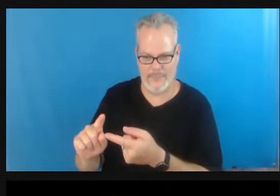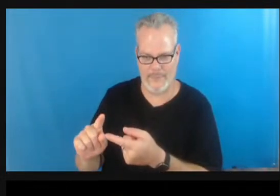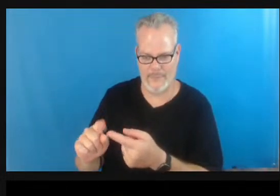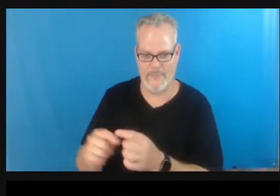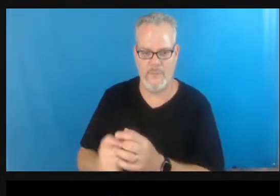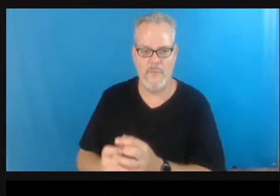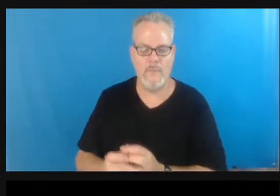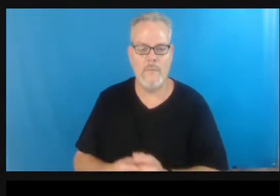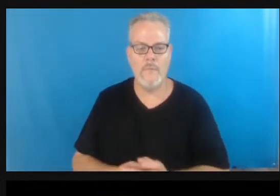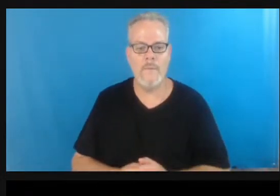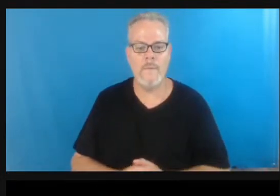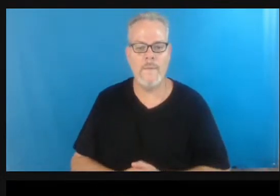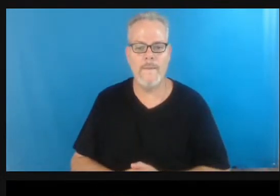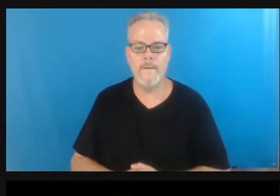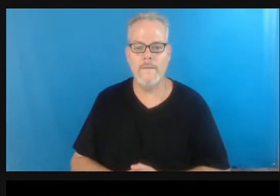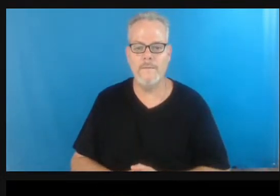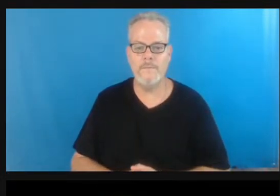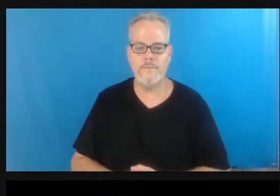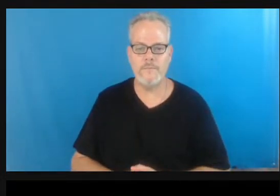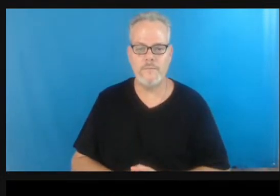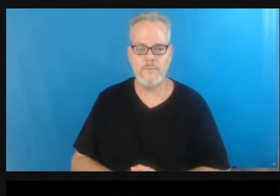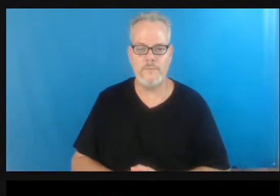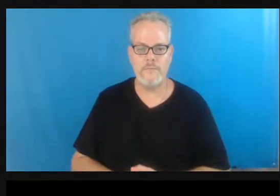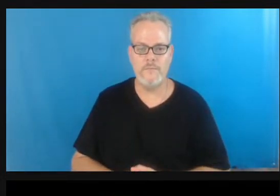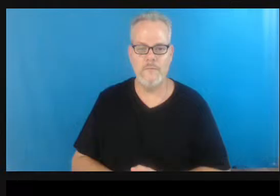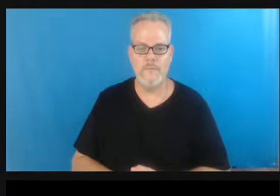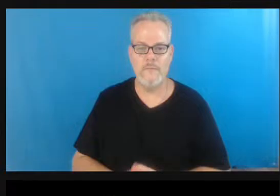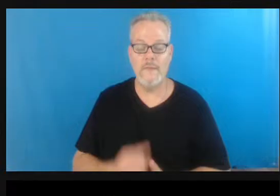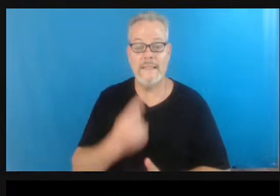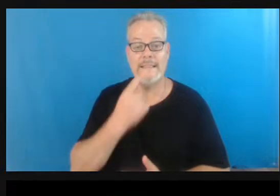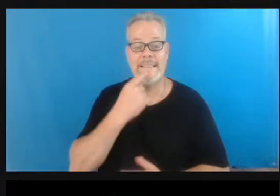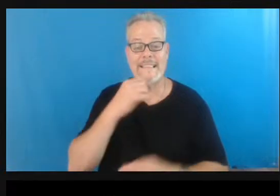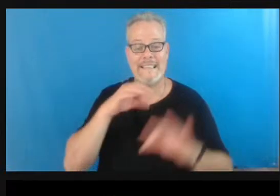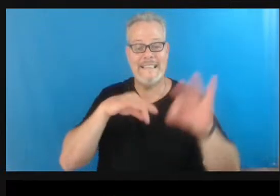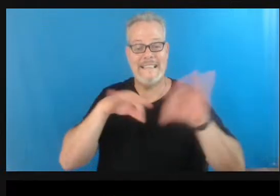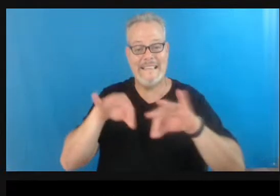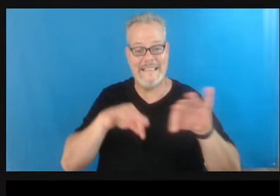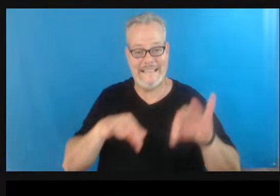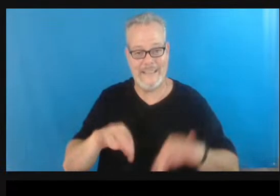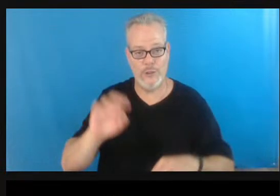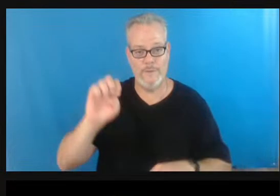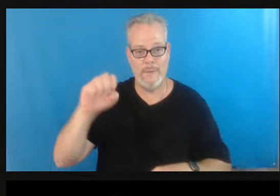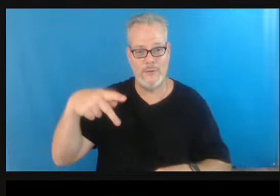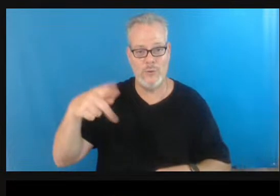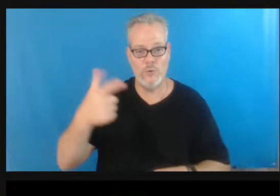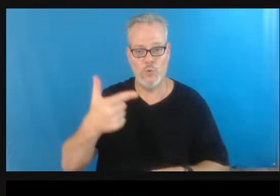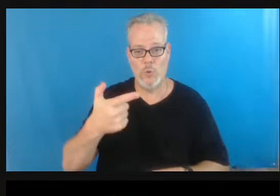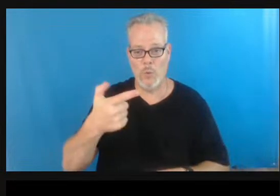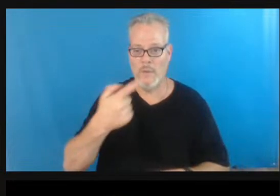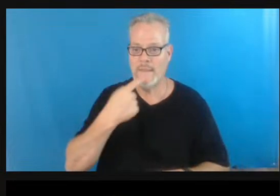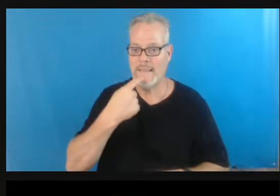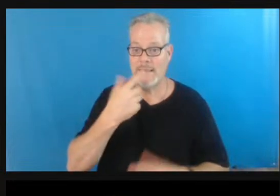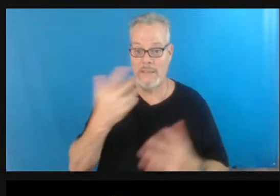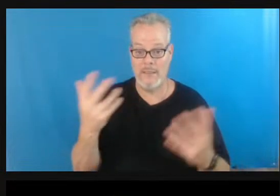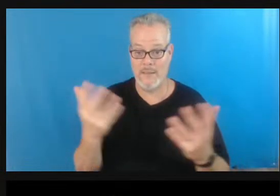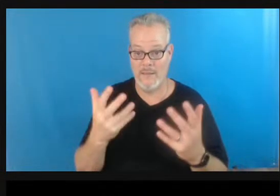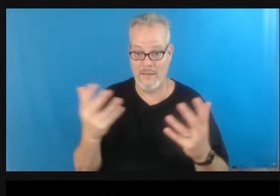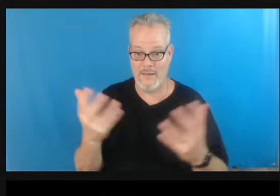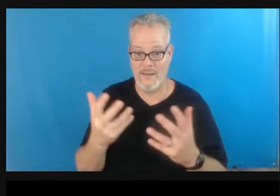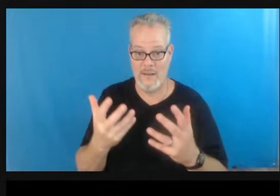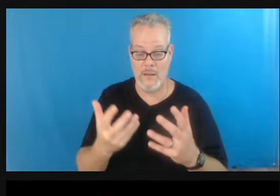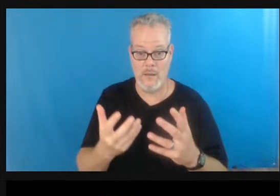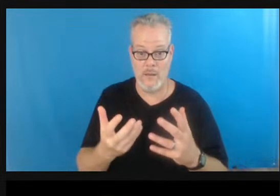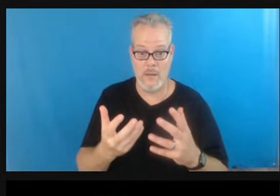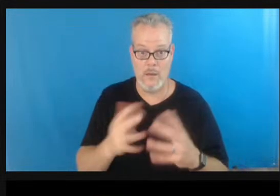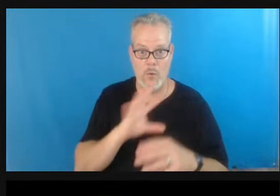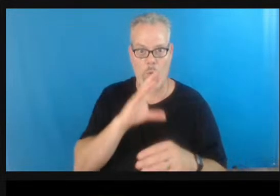They note here in the observations the details of episode 21. They note how they grew within the